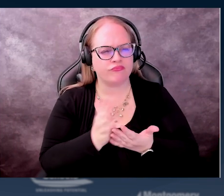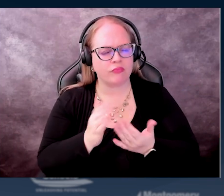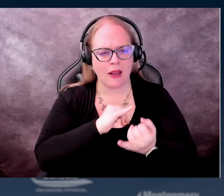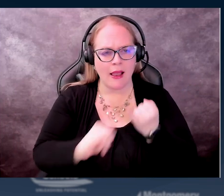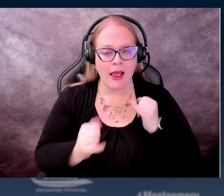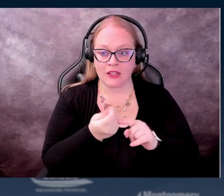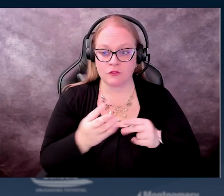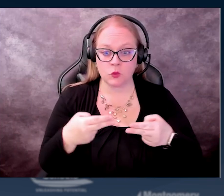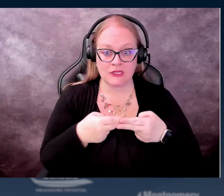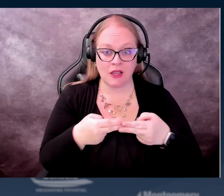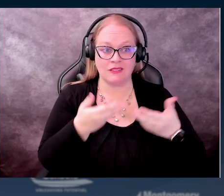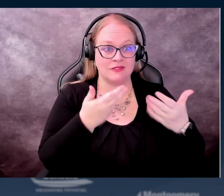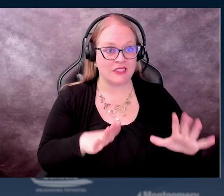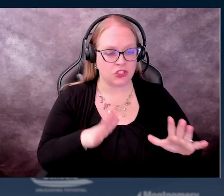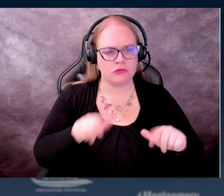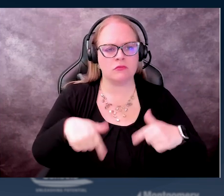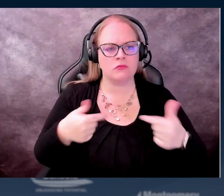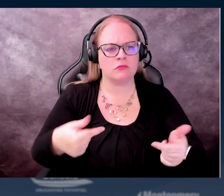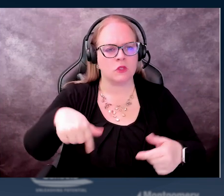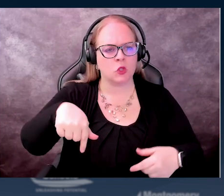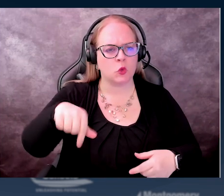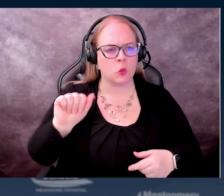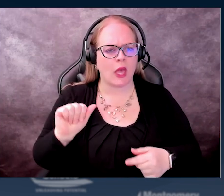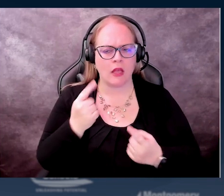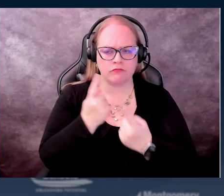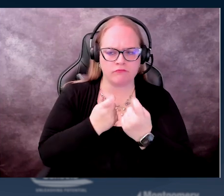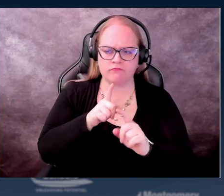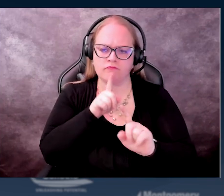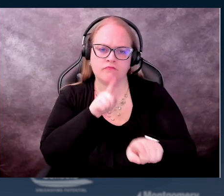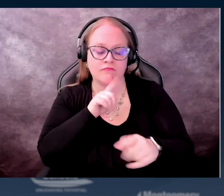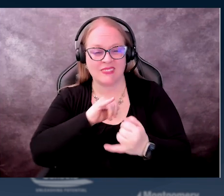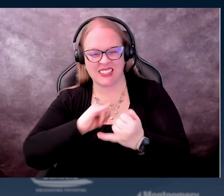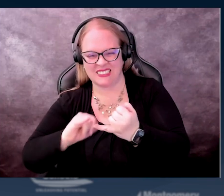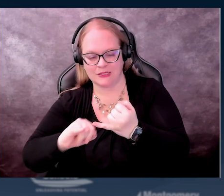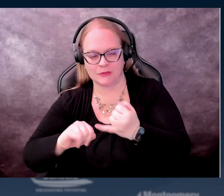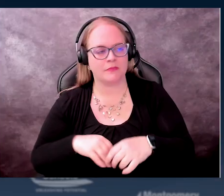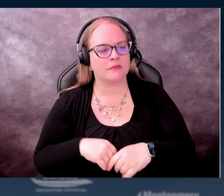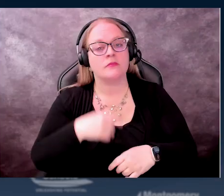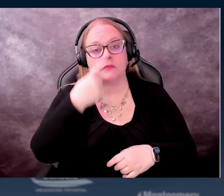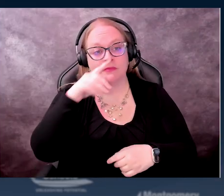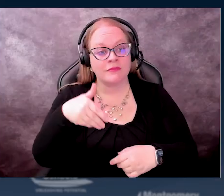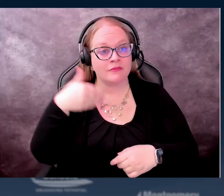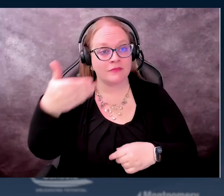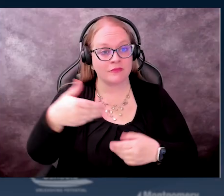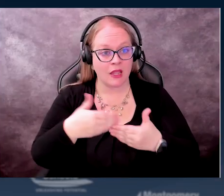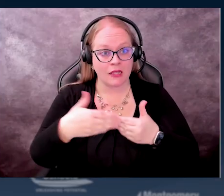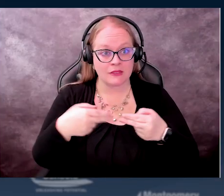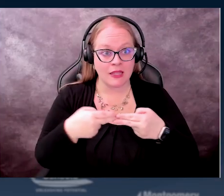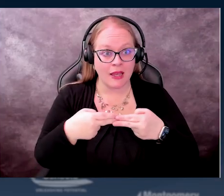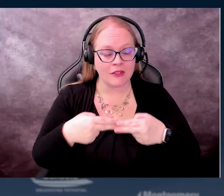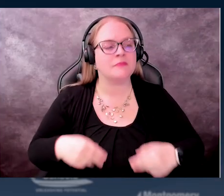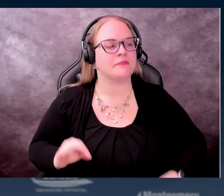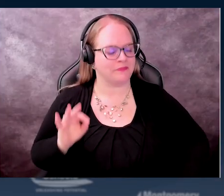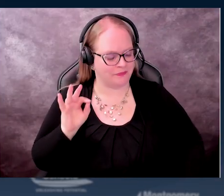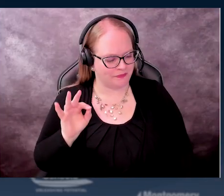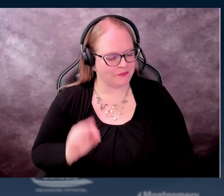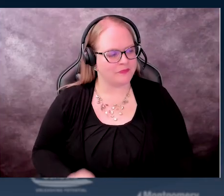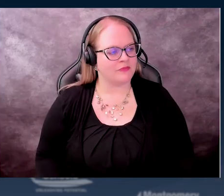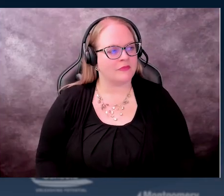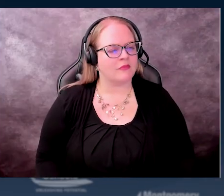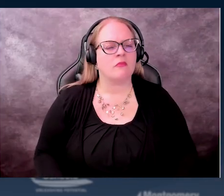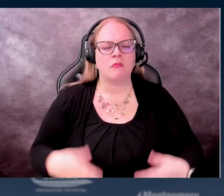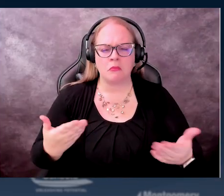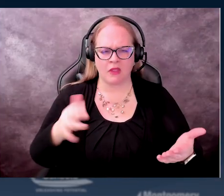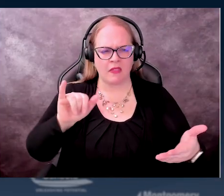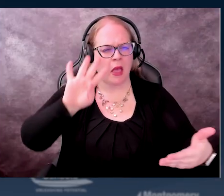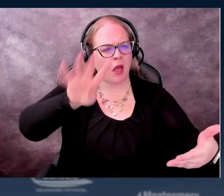Q&A at the end. So if we could go to the next slide, please. Okay, here is a visual to help you follow along with what